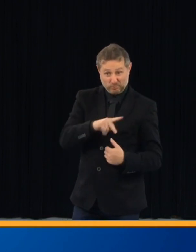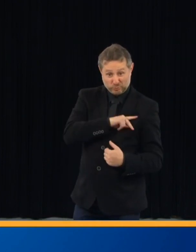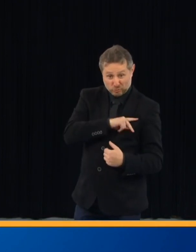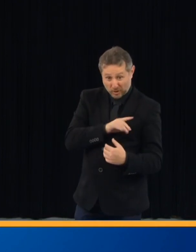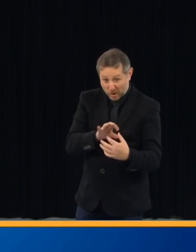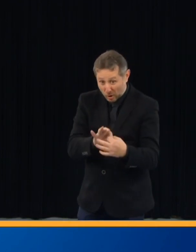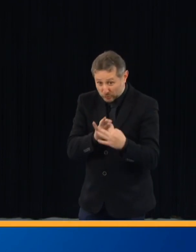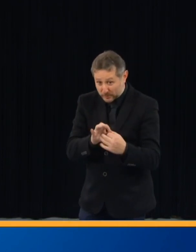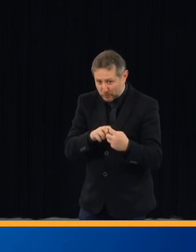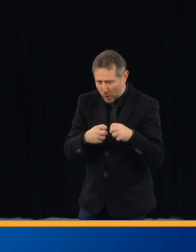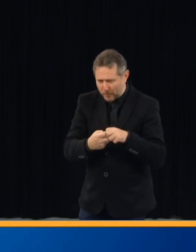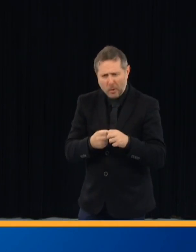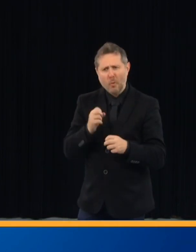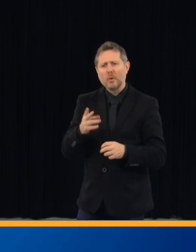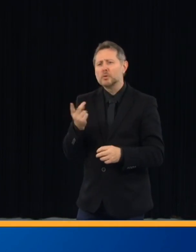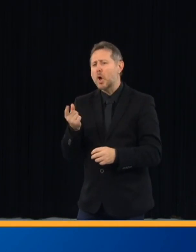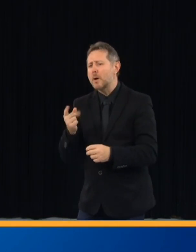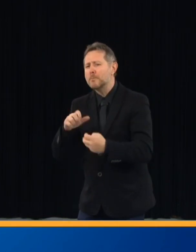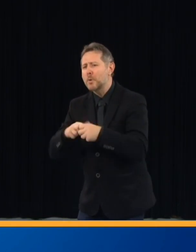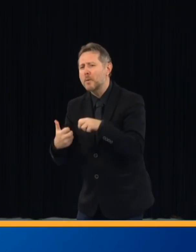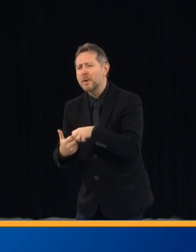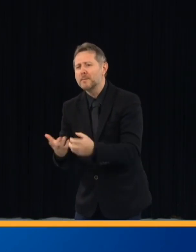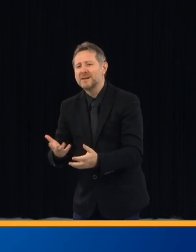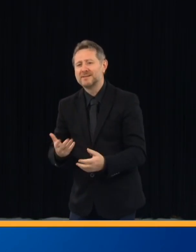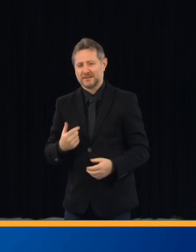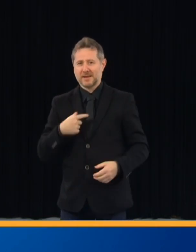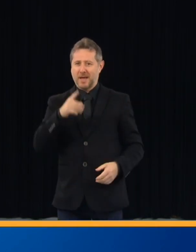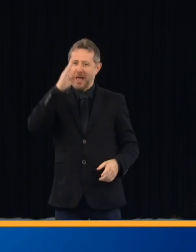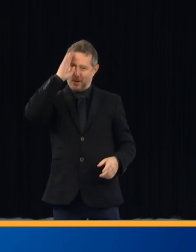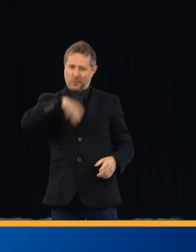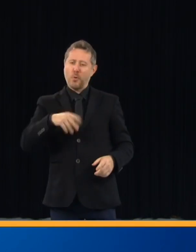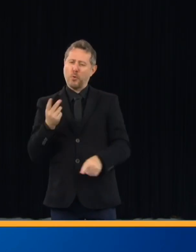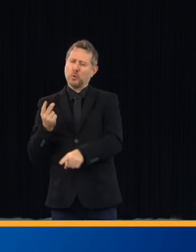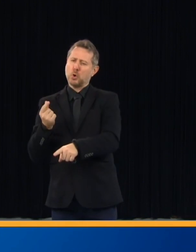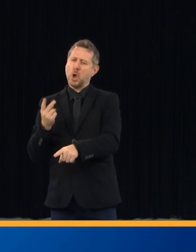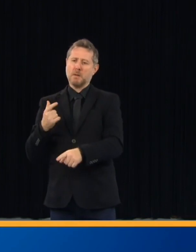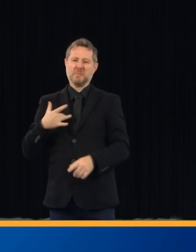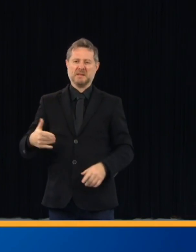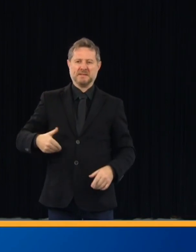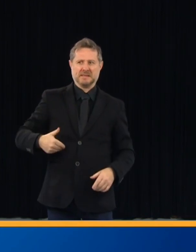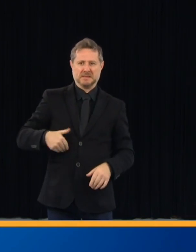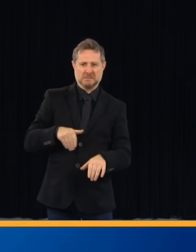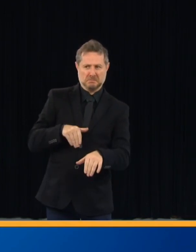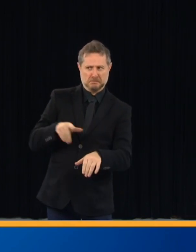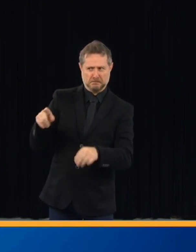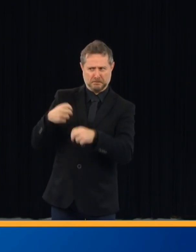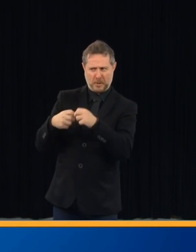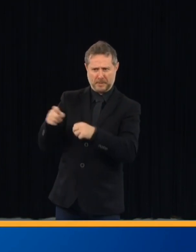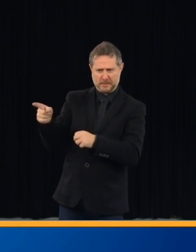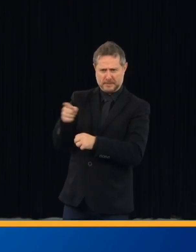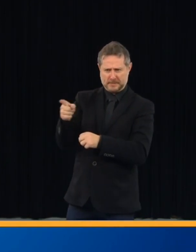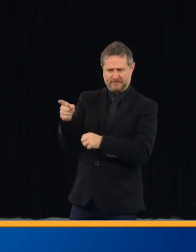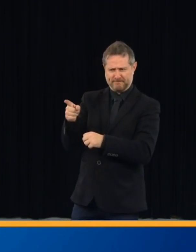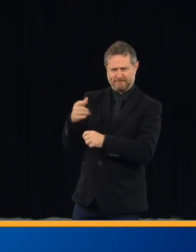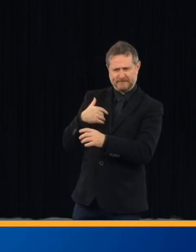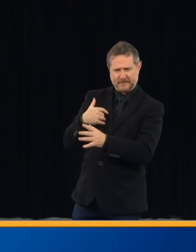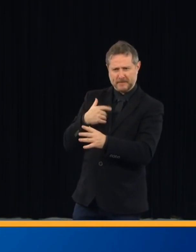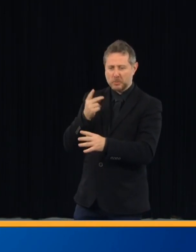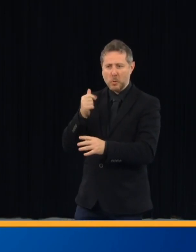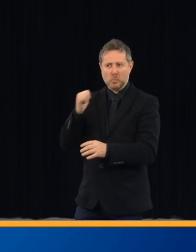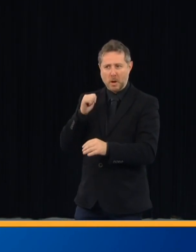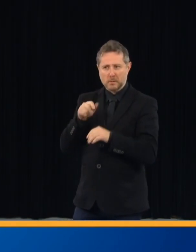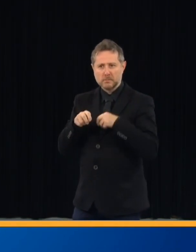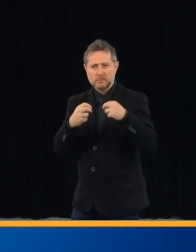issue? I think that, people get into survival mode, and they're like, look, big dog went down, doesn't mean we all have to go down, and they are keeping